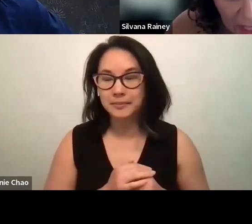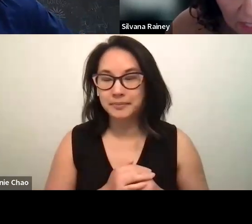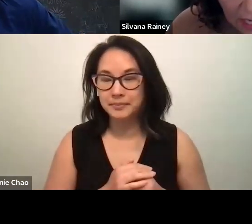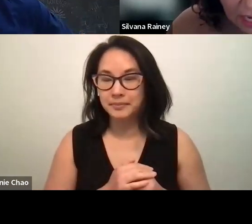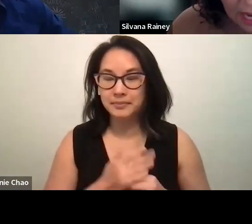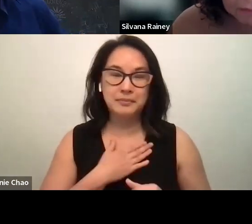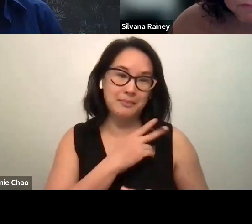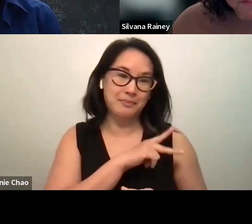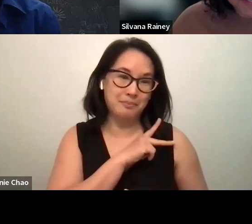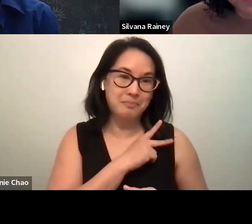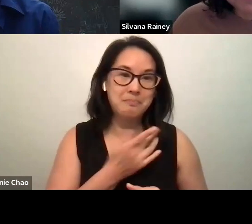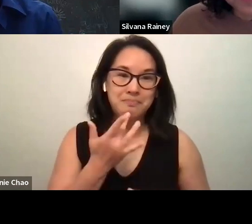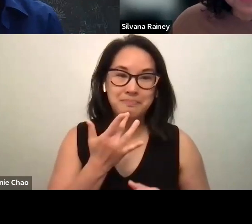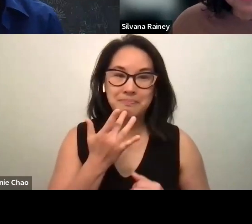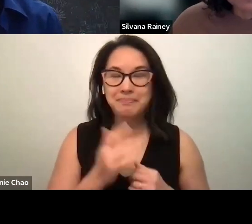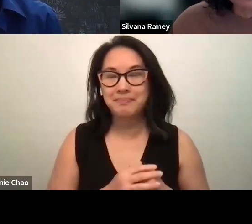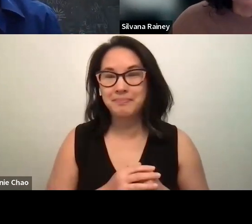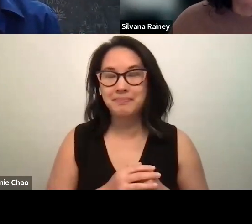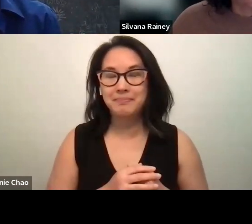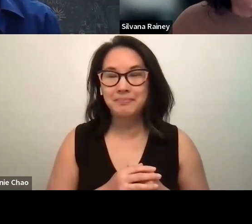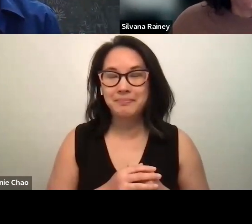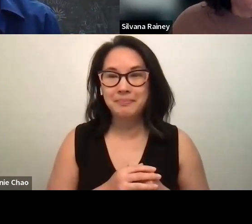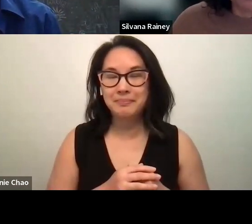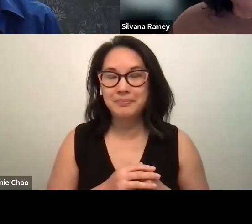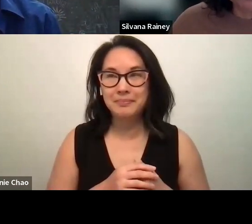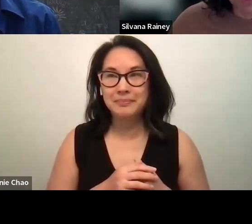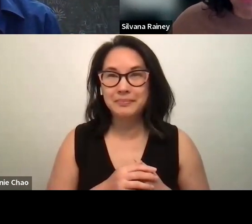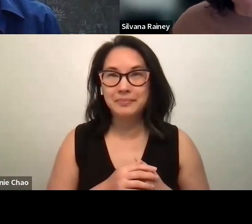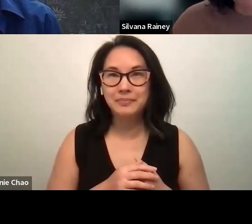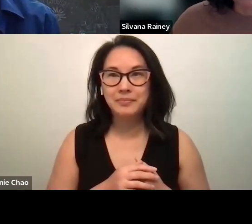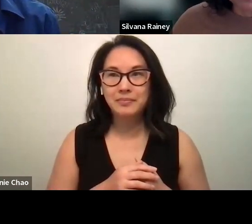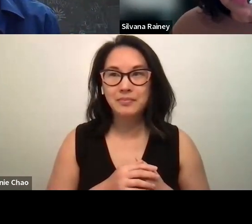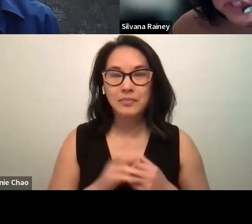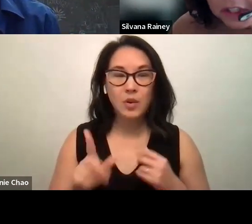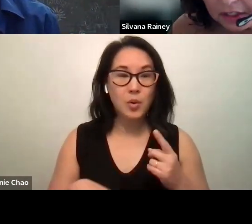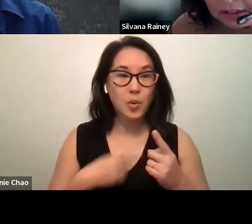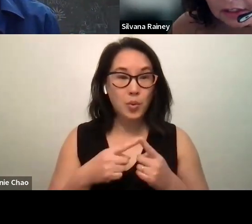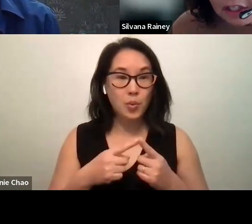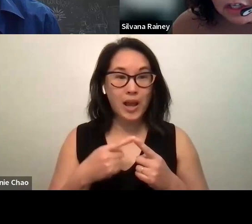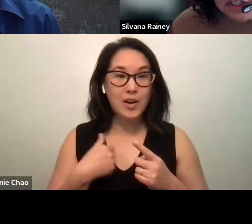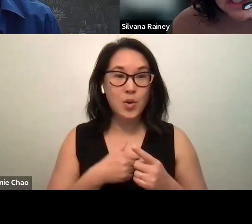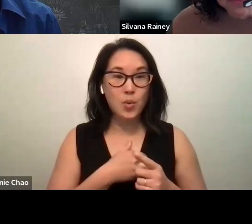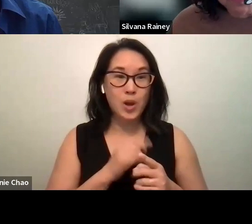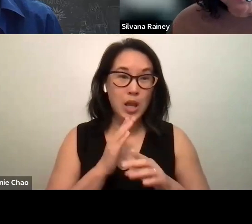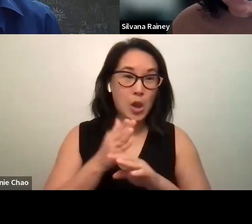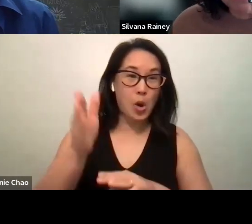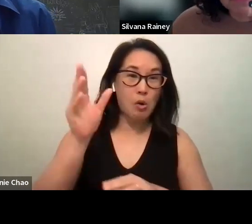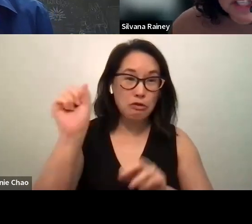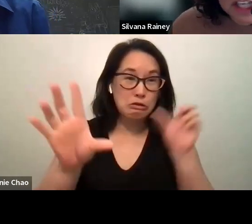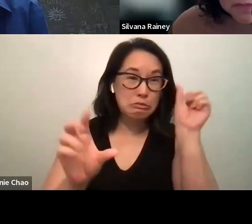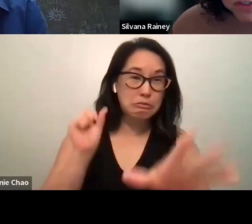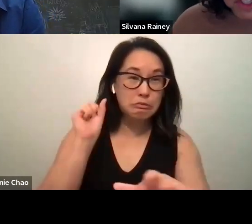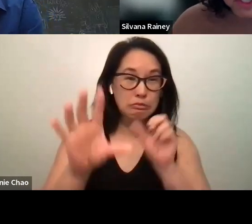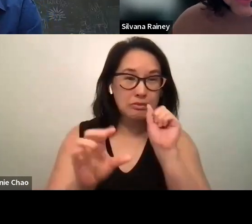preference. I'm very concerned when we are overloaded